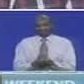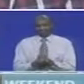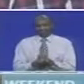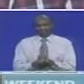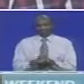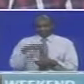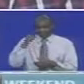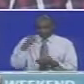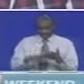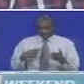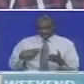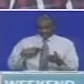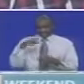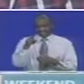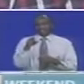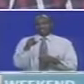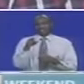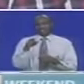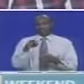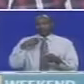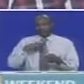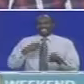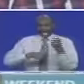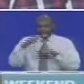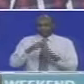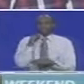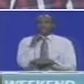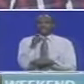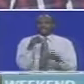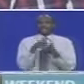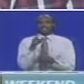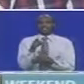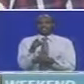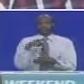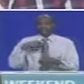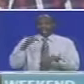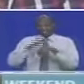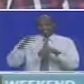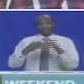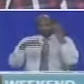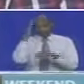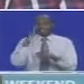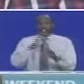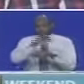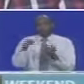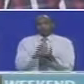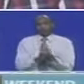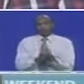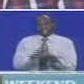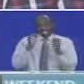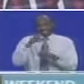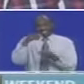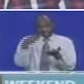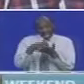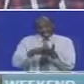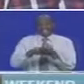Preempt protracted industrial action that is going to affect the universities if this money is